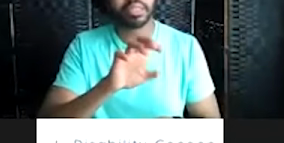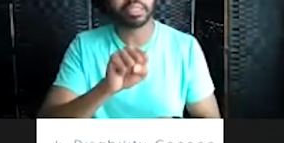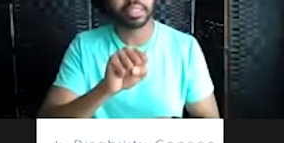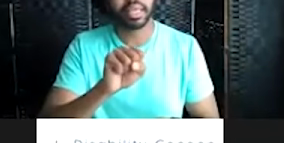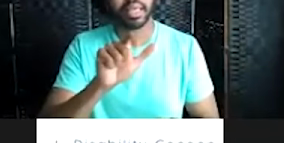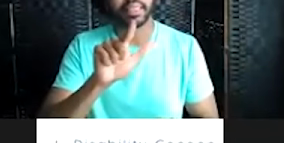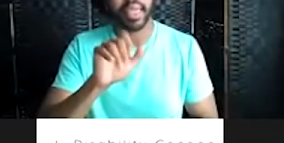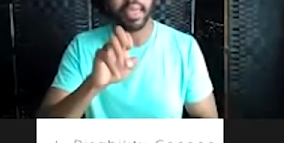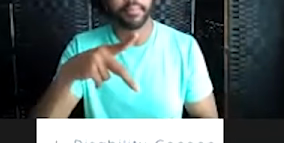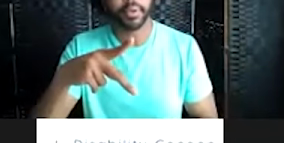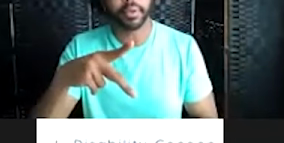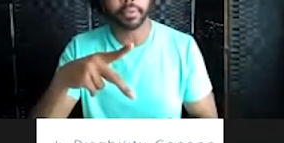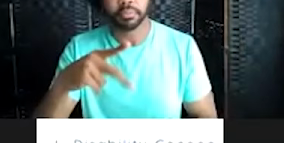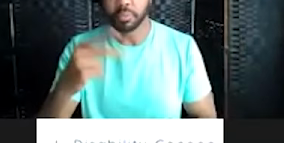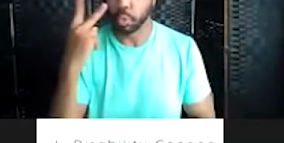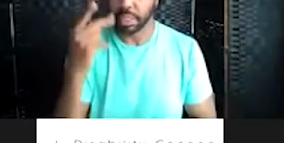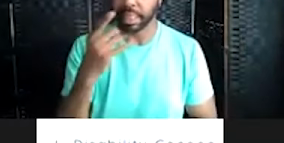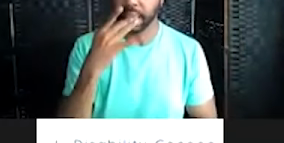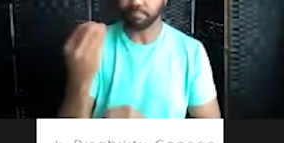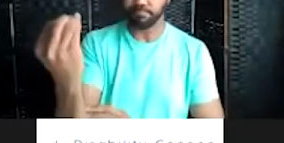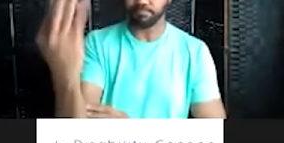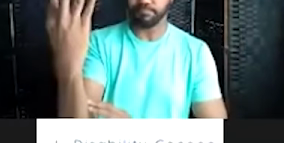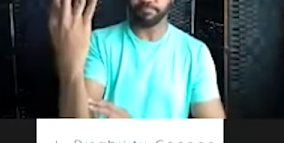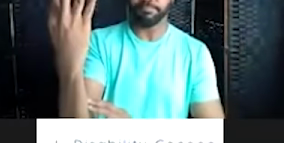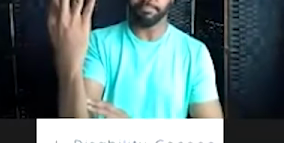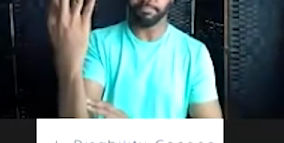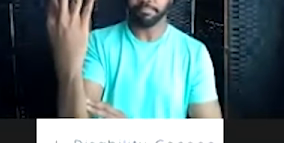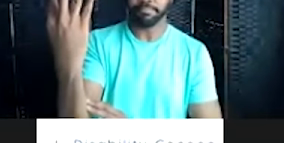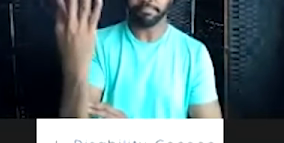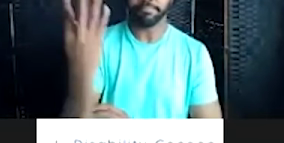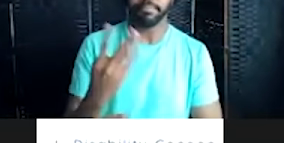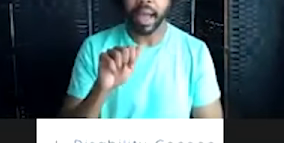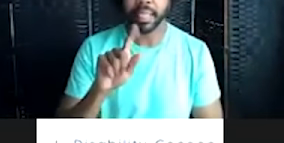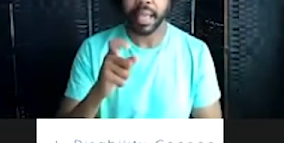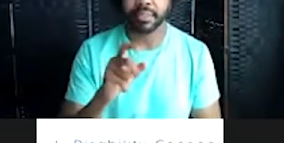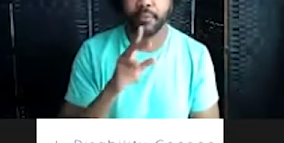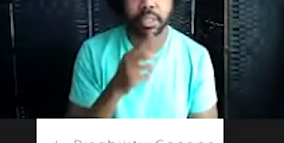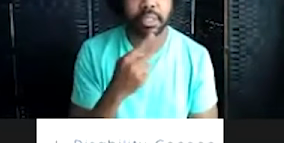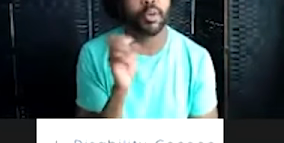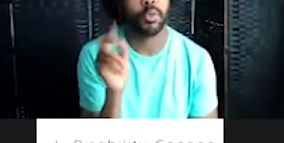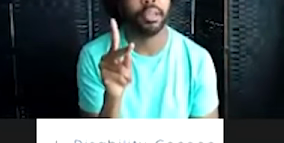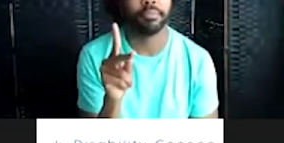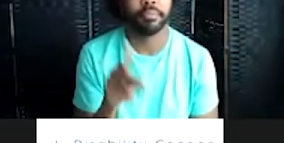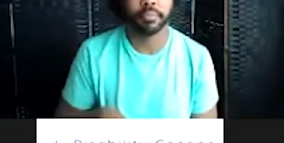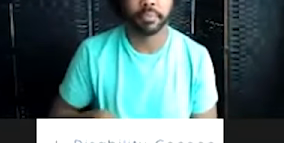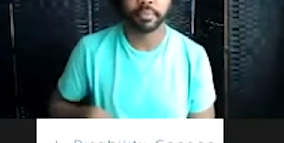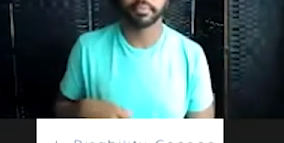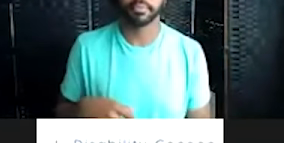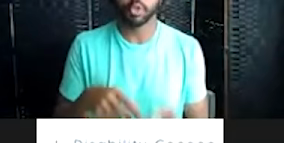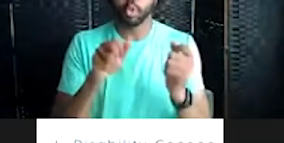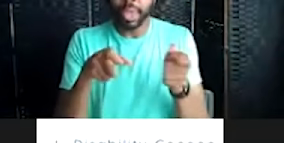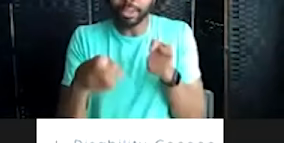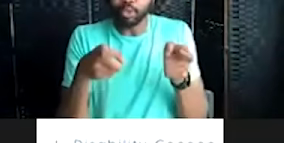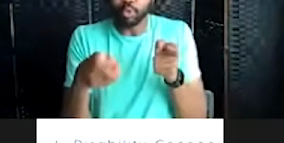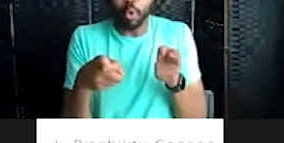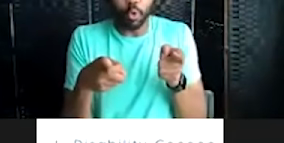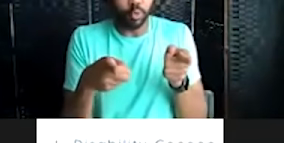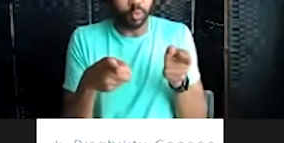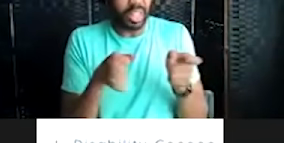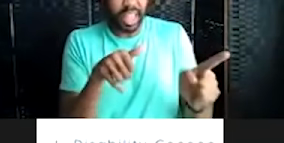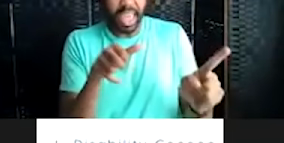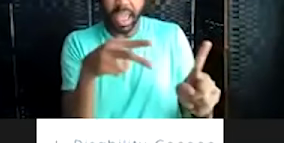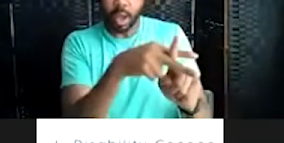Okay. And you'll see here that the principle works the same, is I'll be able to control that outlet, my smart plug,